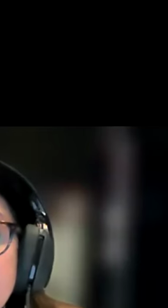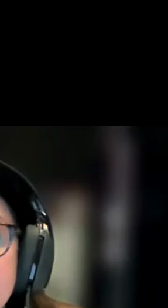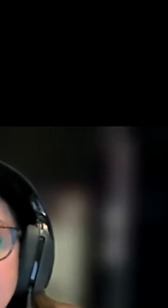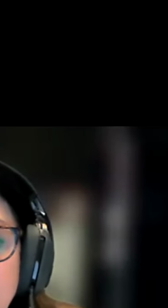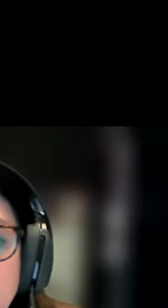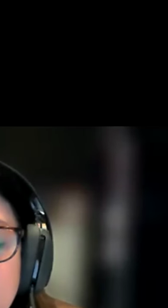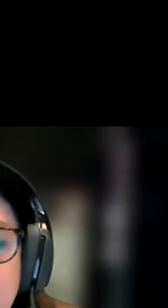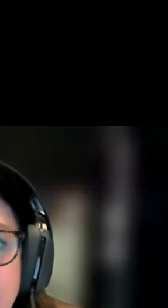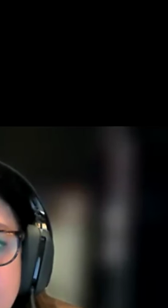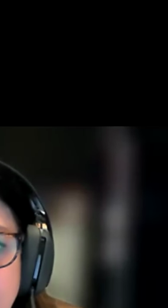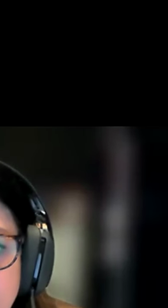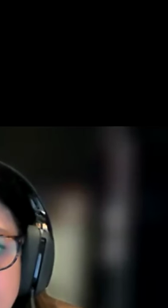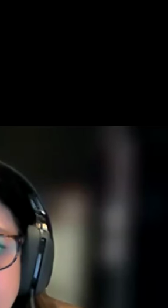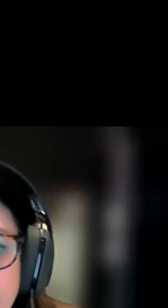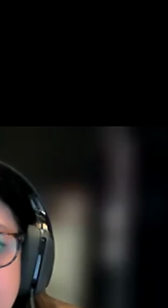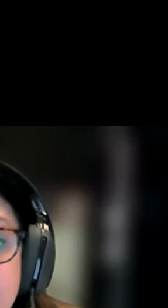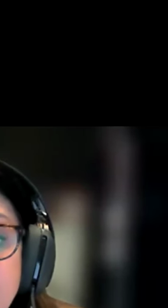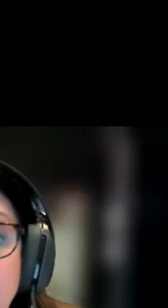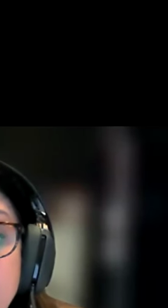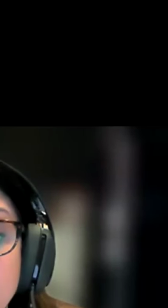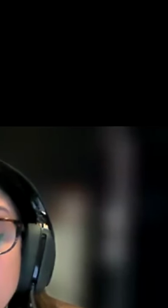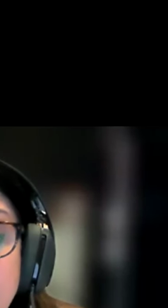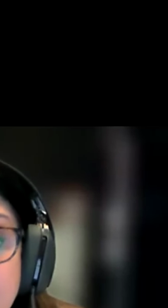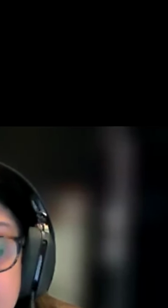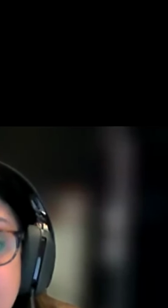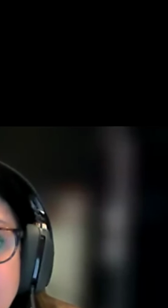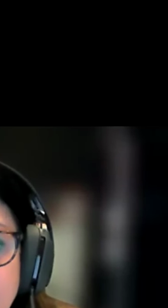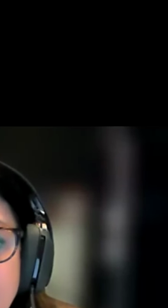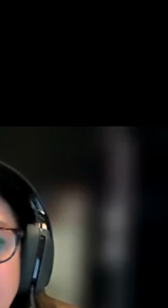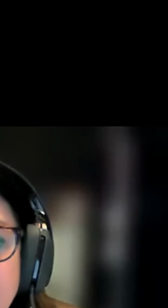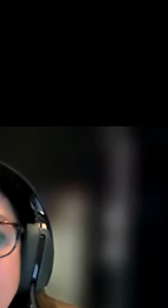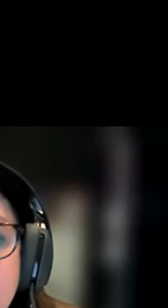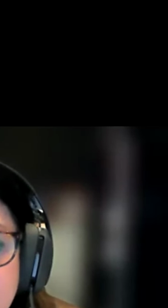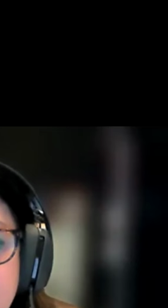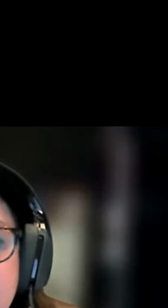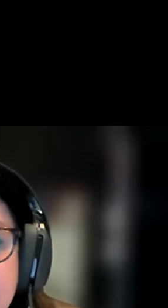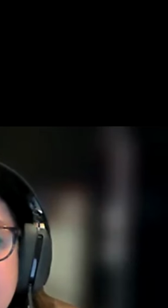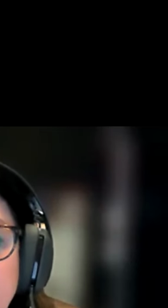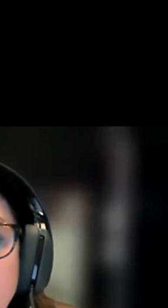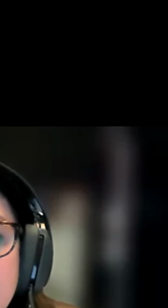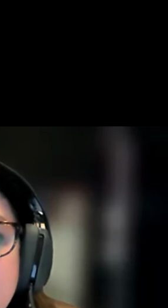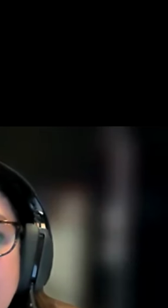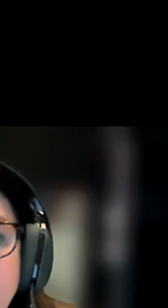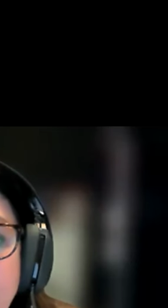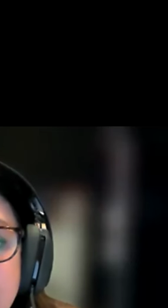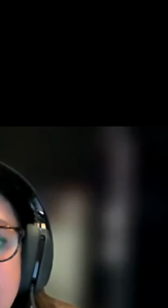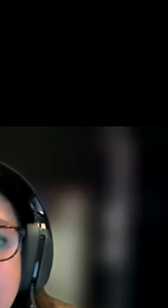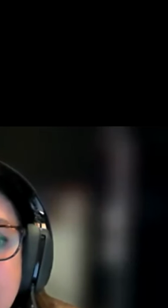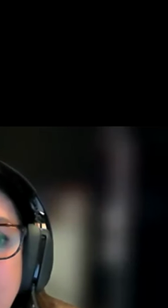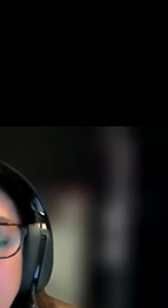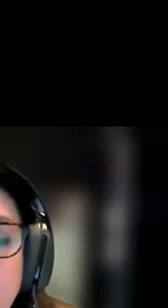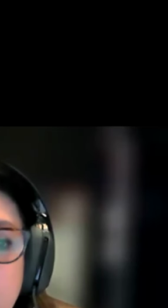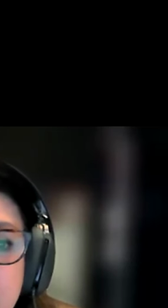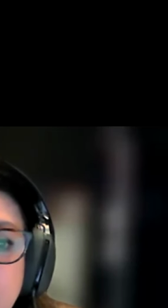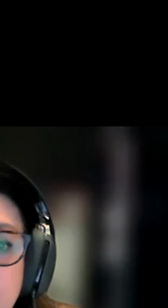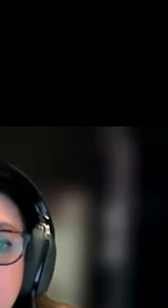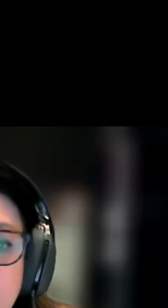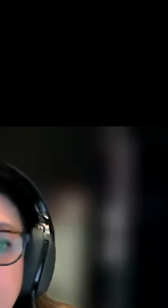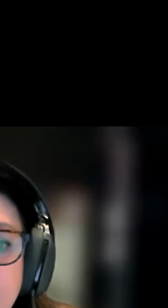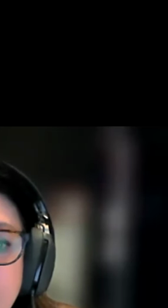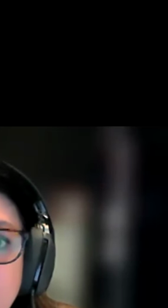not just about protecting them, it is about recognizing their experience, knowledge, and capacities for